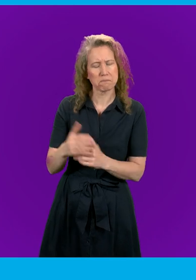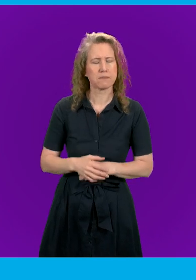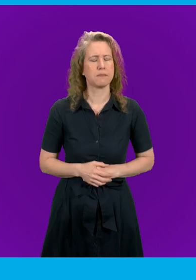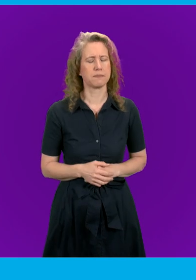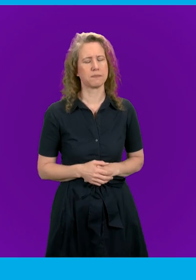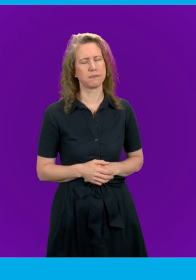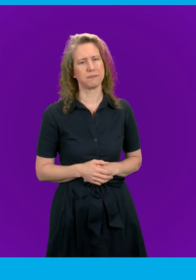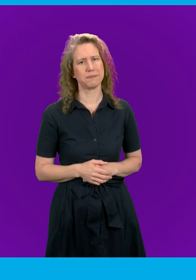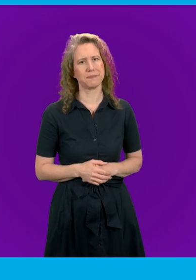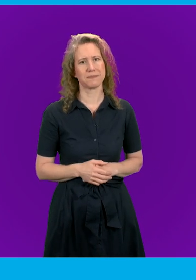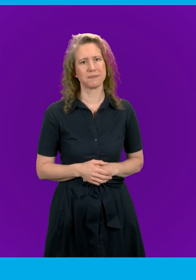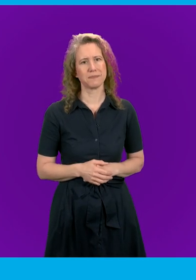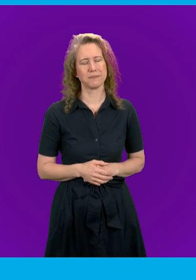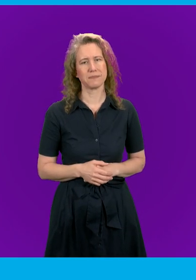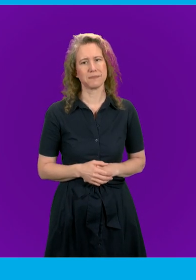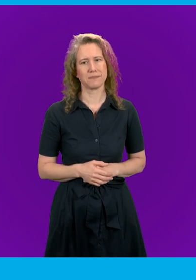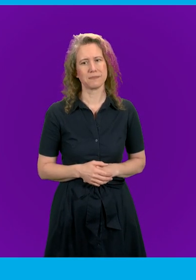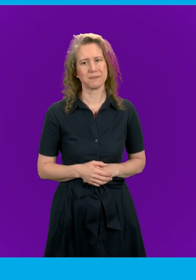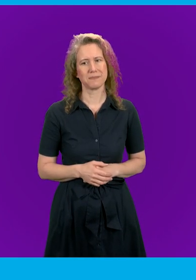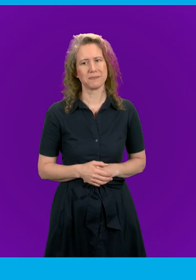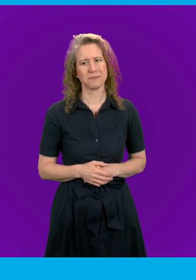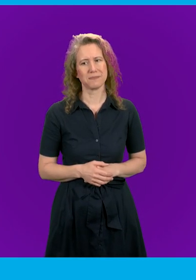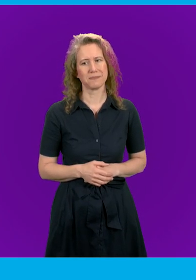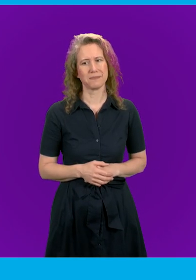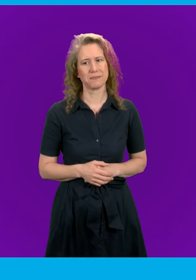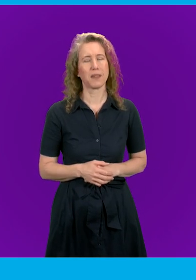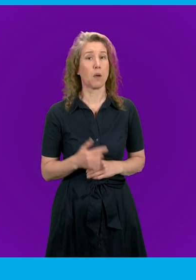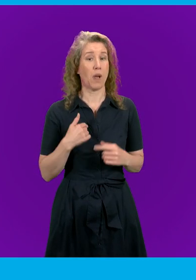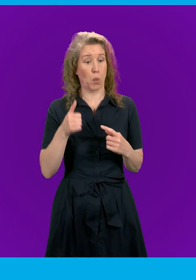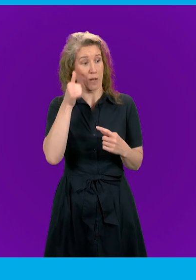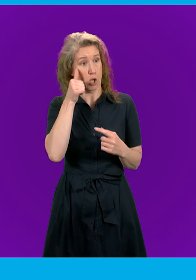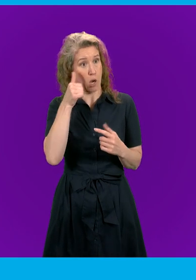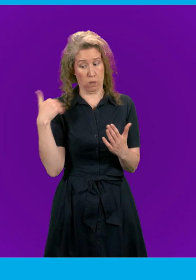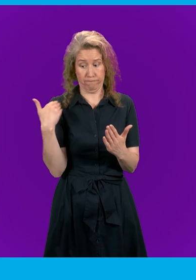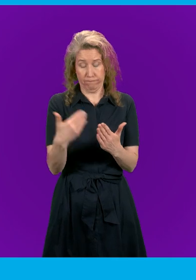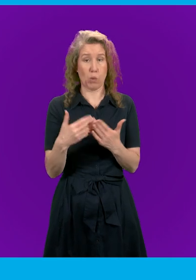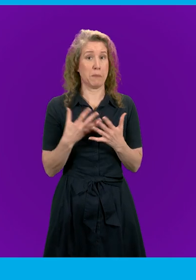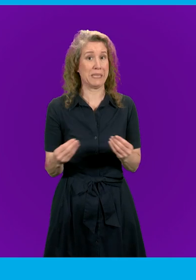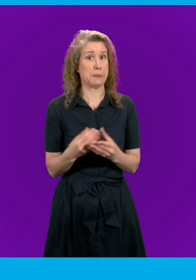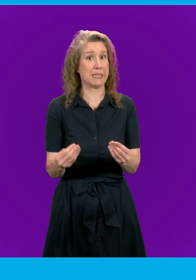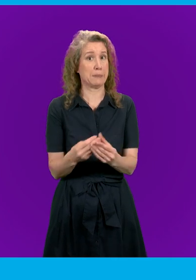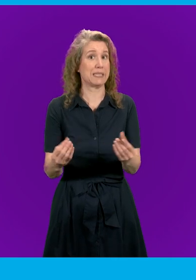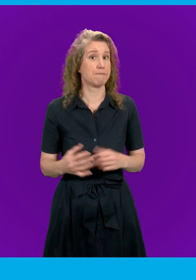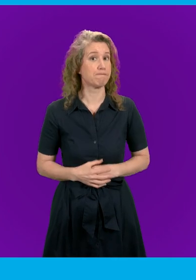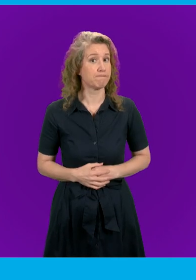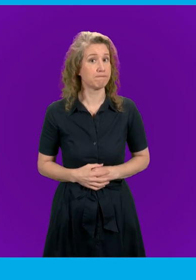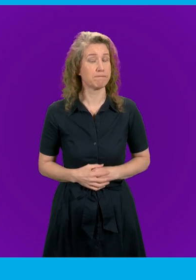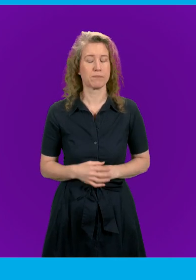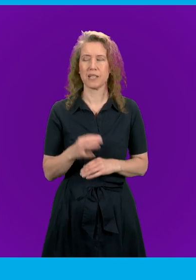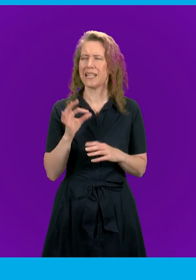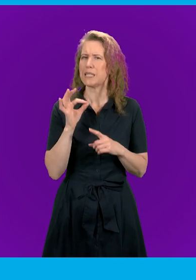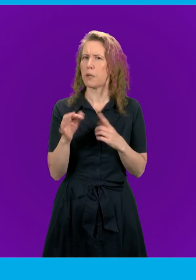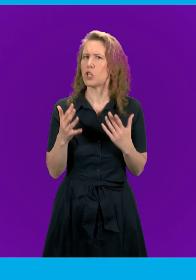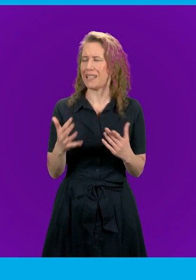I think it's just kind of, we know what we've missed out, like, especially now,